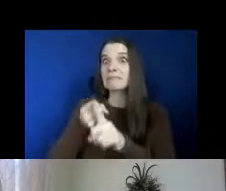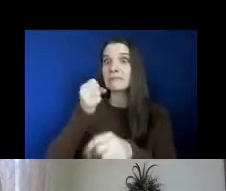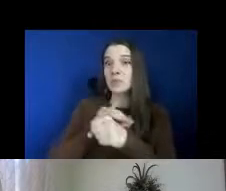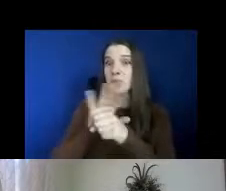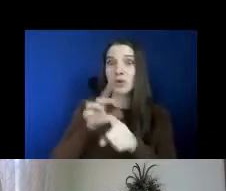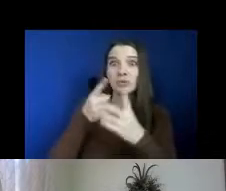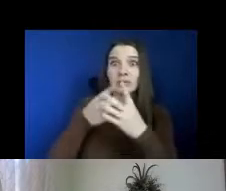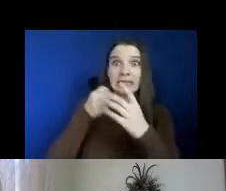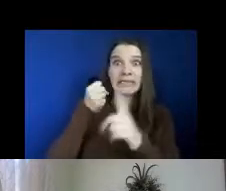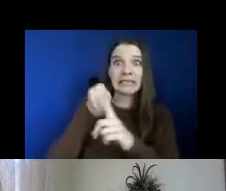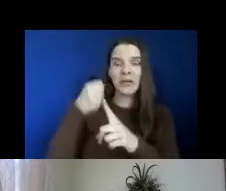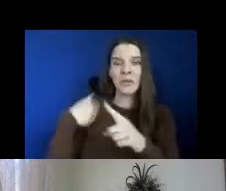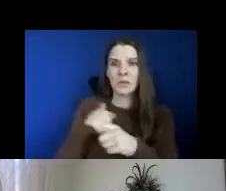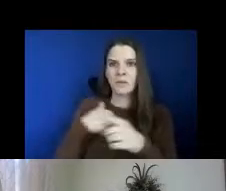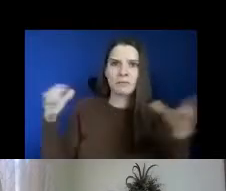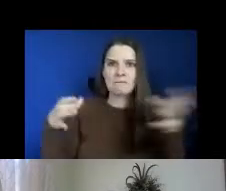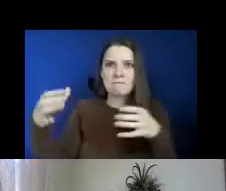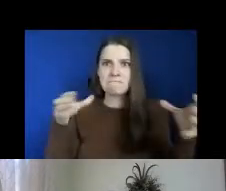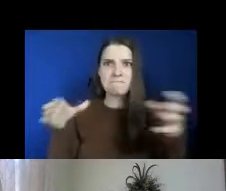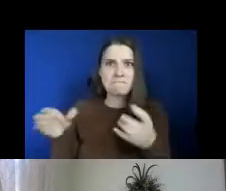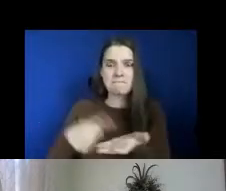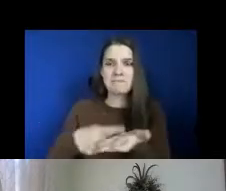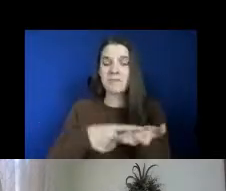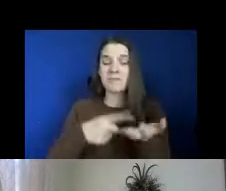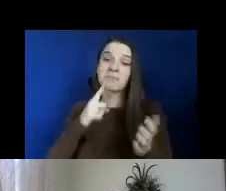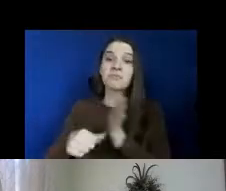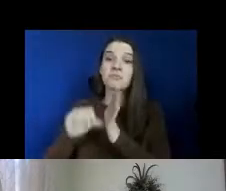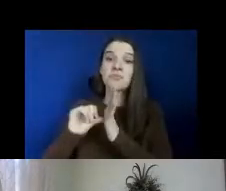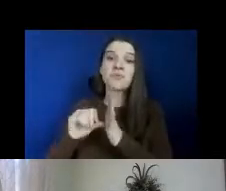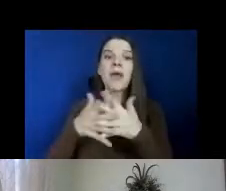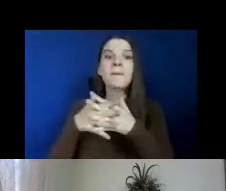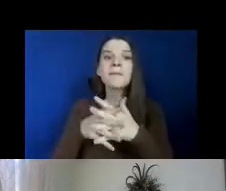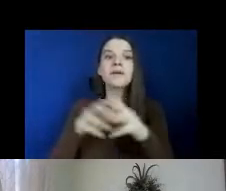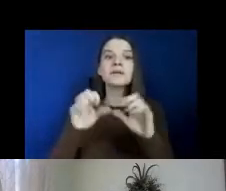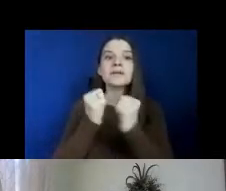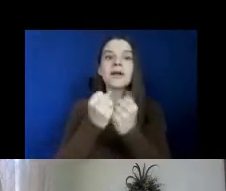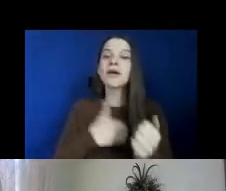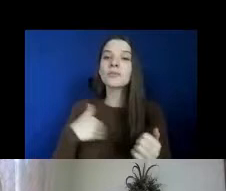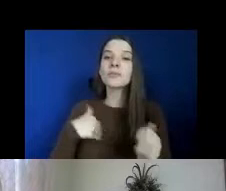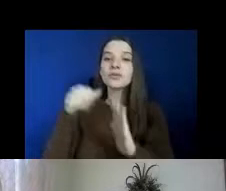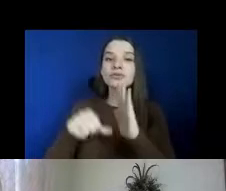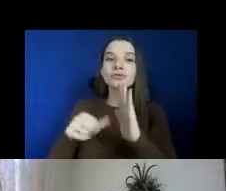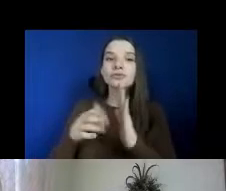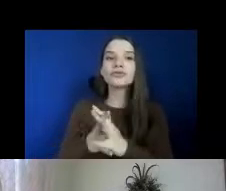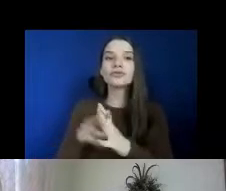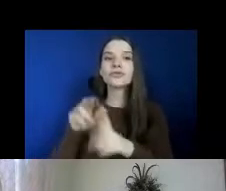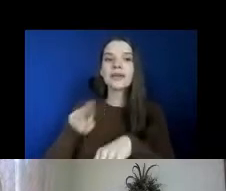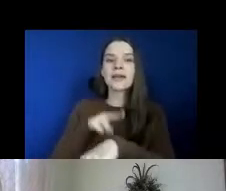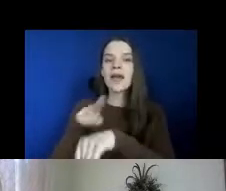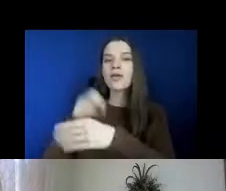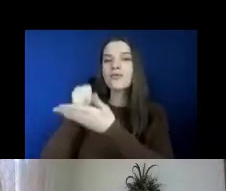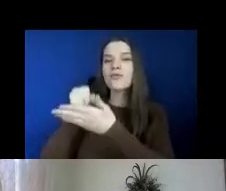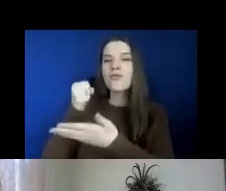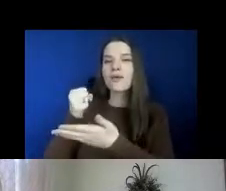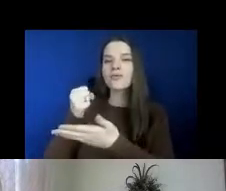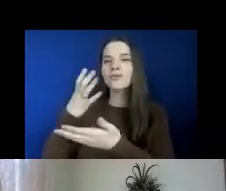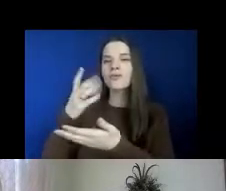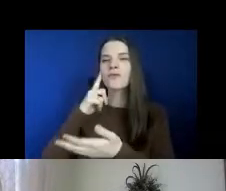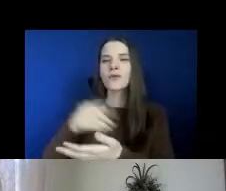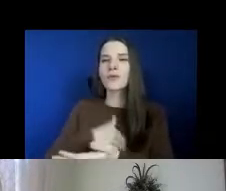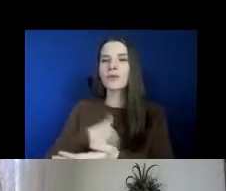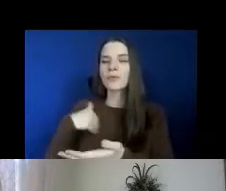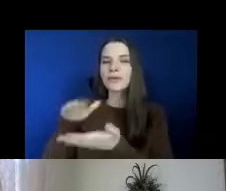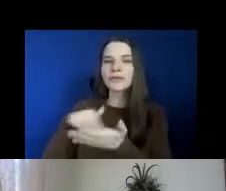rather impressively so. Groups from the American Society of Breast Surgeons, the National Accreditation Program for Breast Centers, Commission